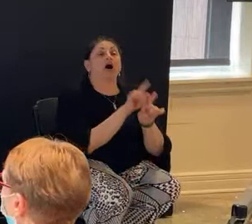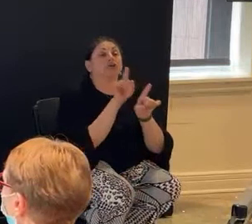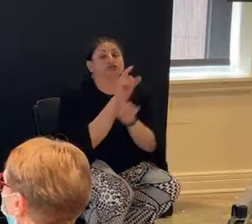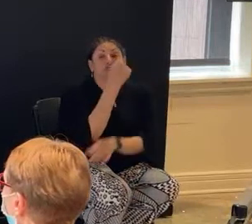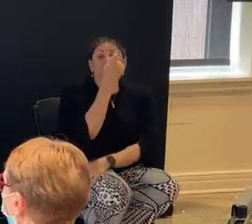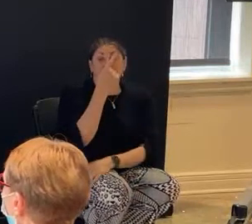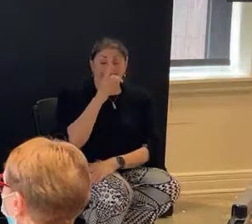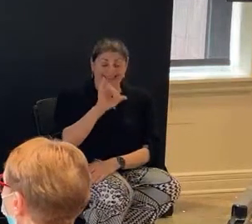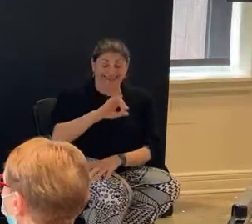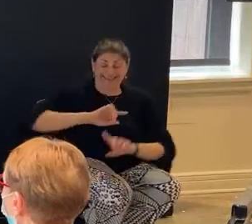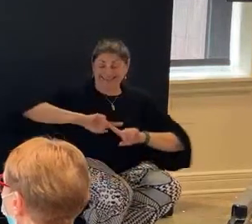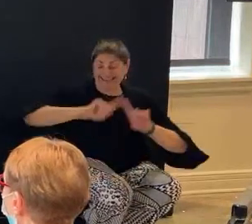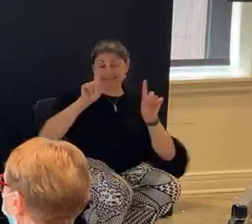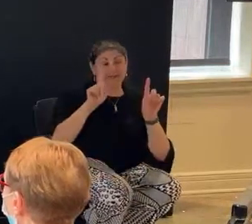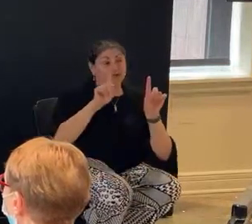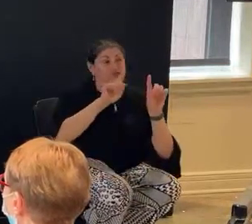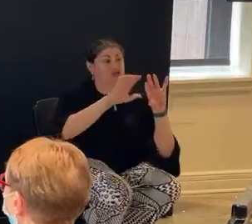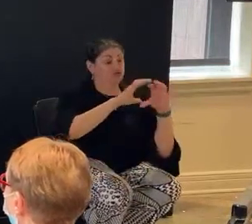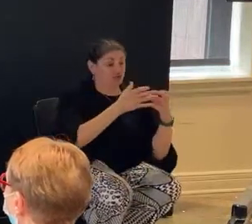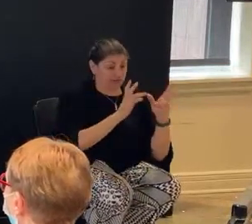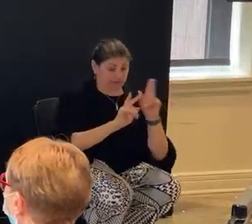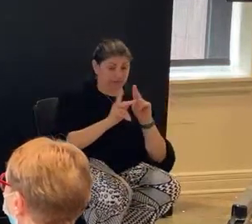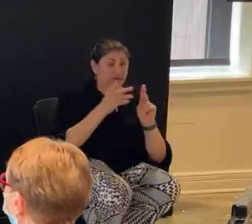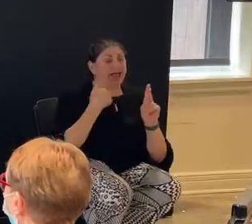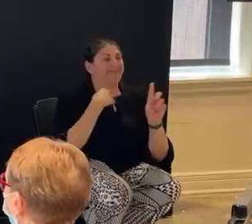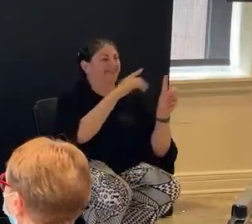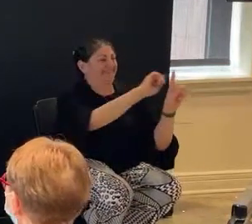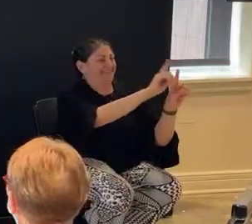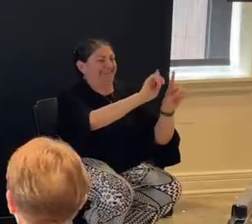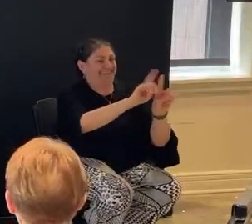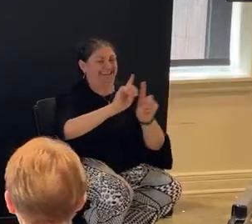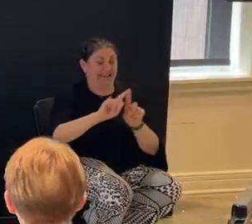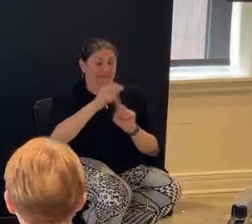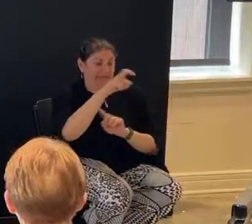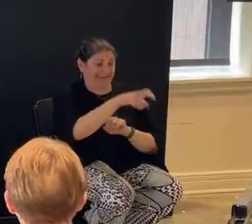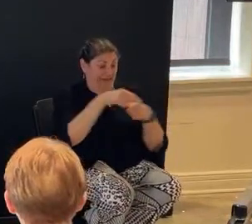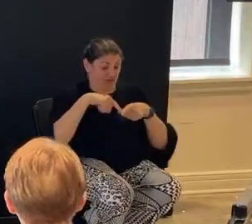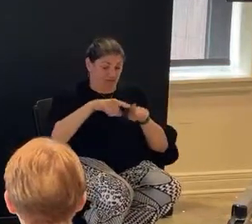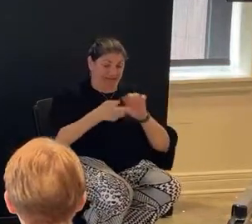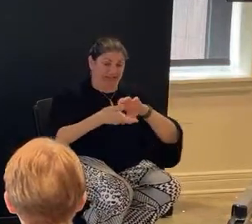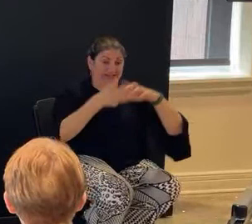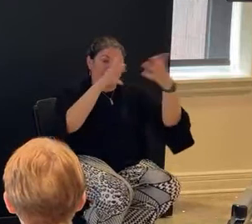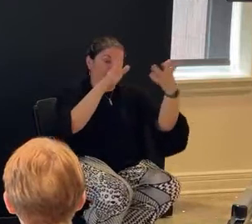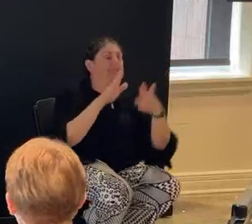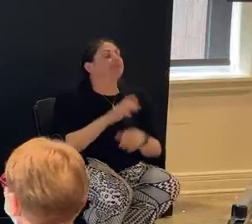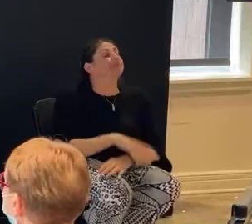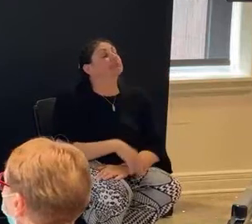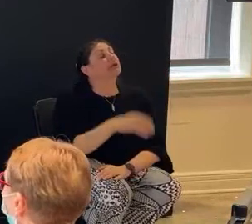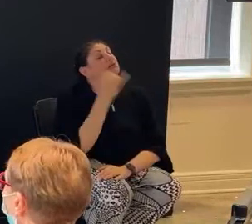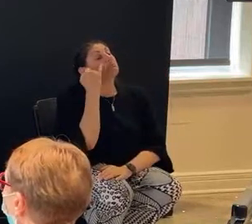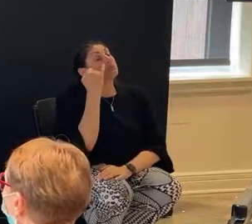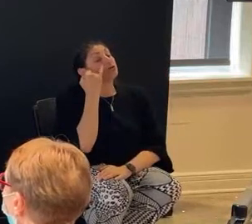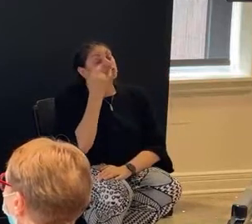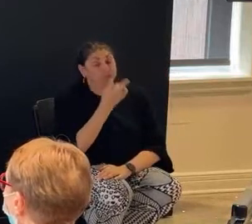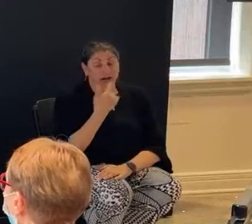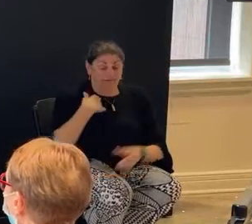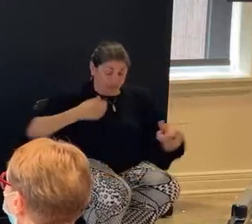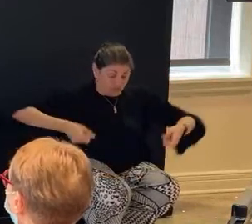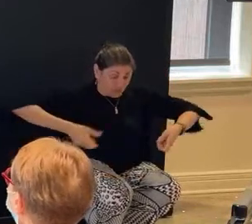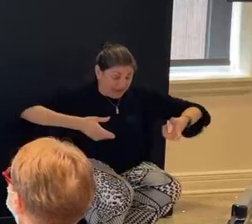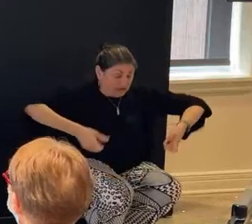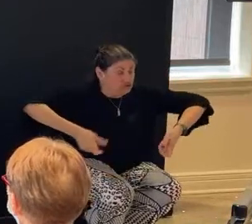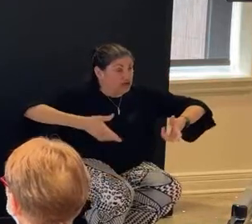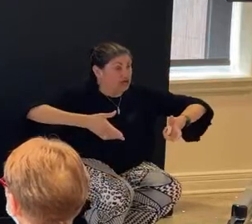different populations are going to have different needs in a disaster. So if, you know, if you're a person in a wheelchair living